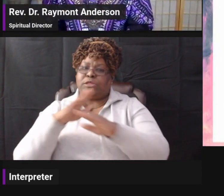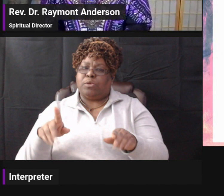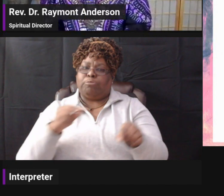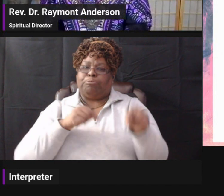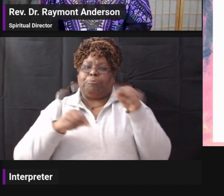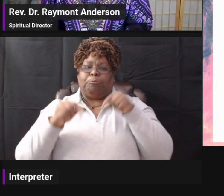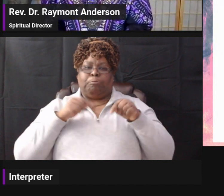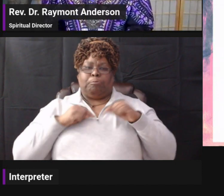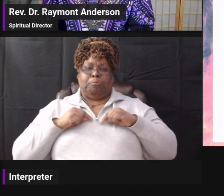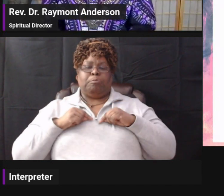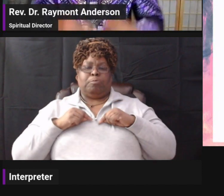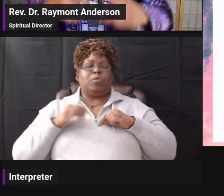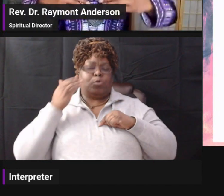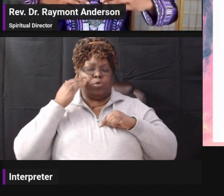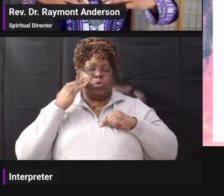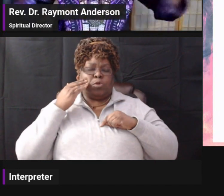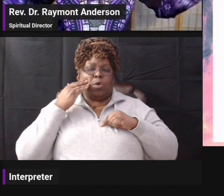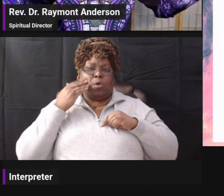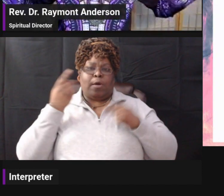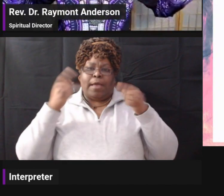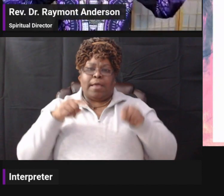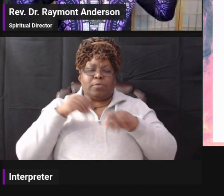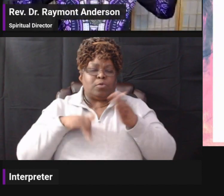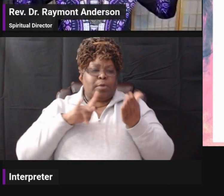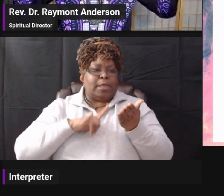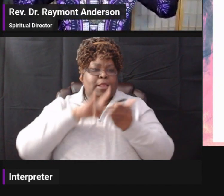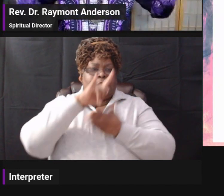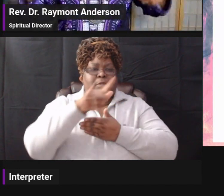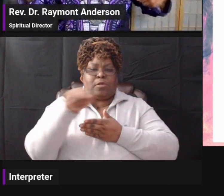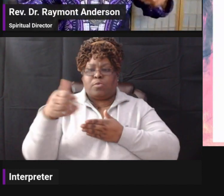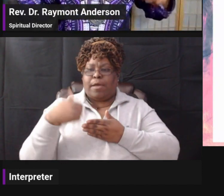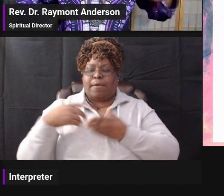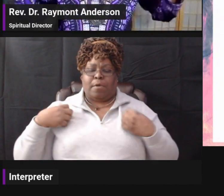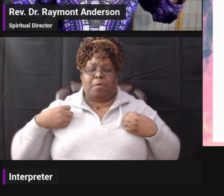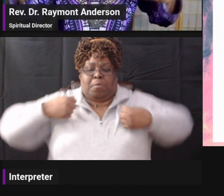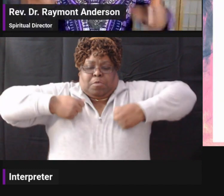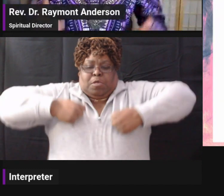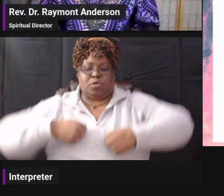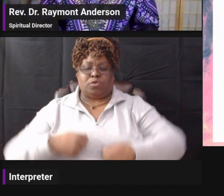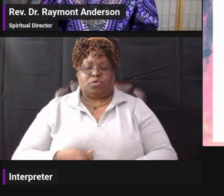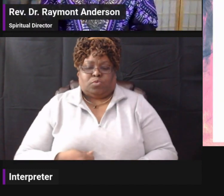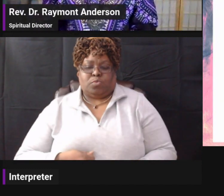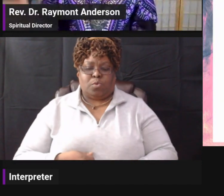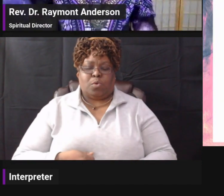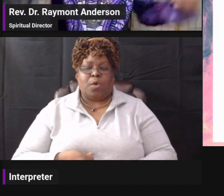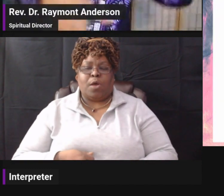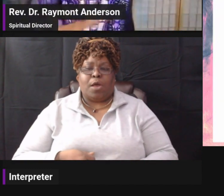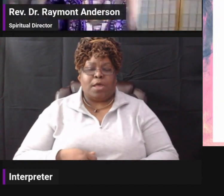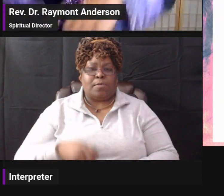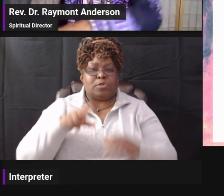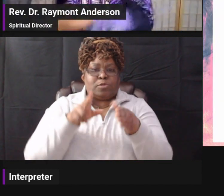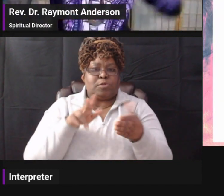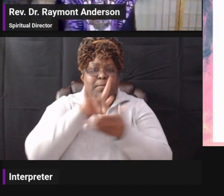back? It's like you're in a plane, parachute on. Once you step outside of the plane, I don't